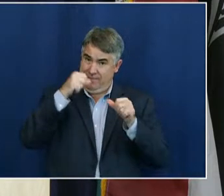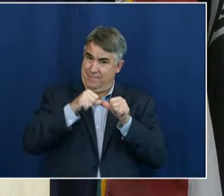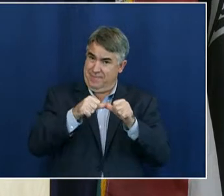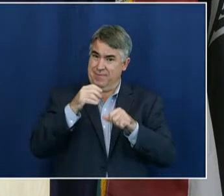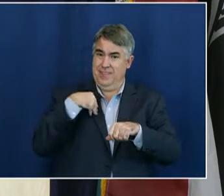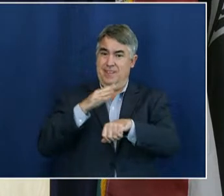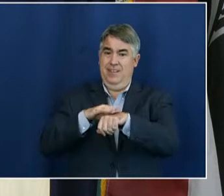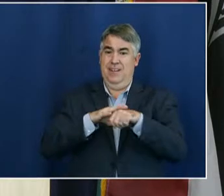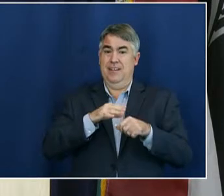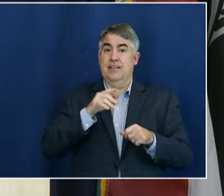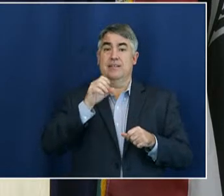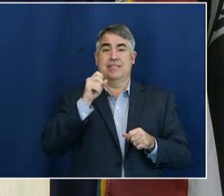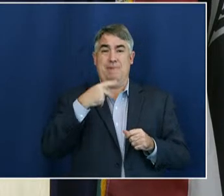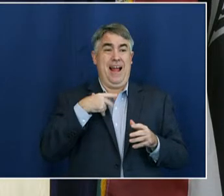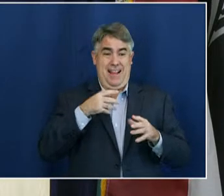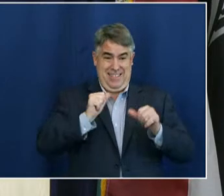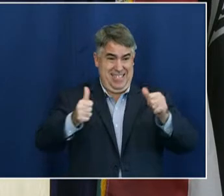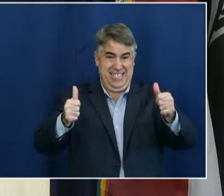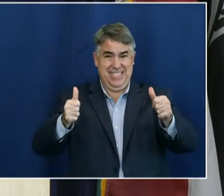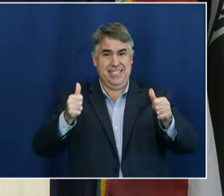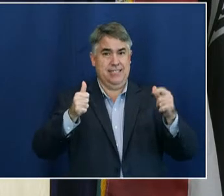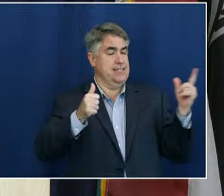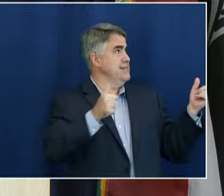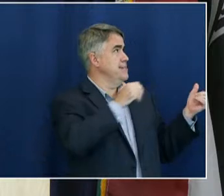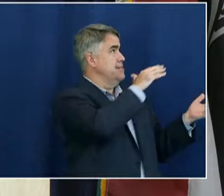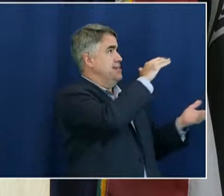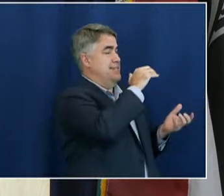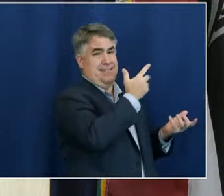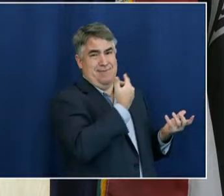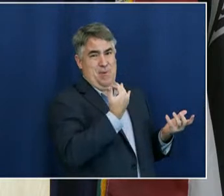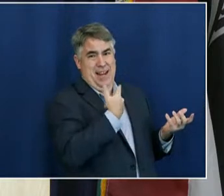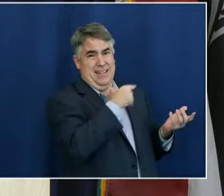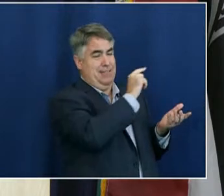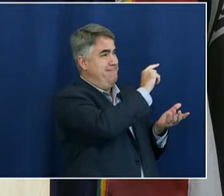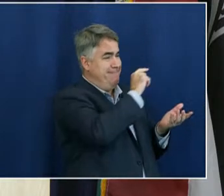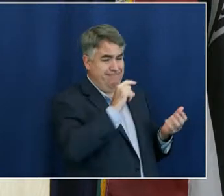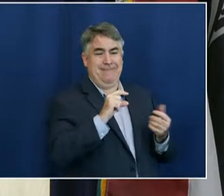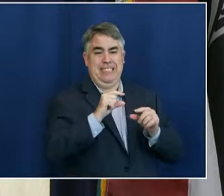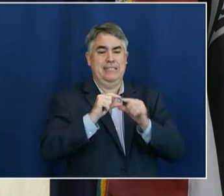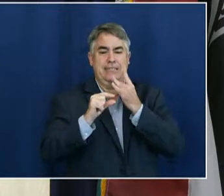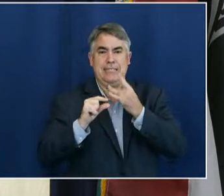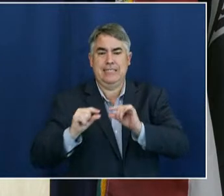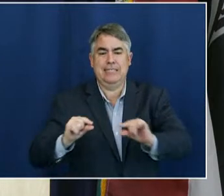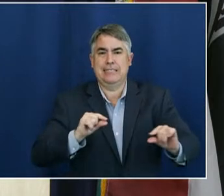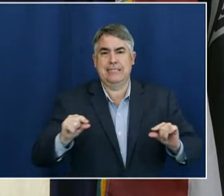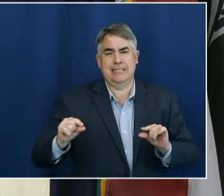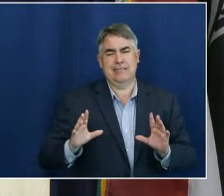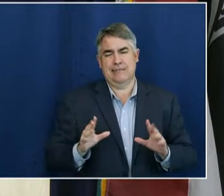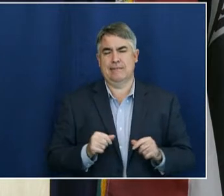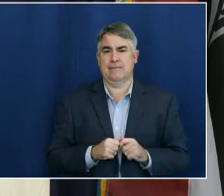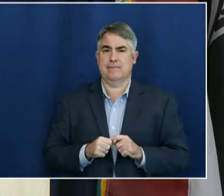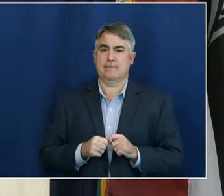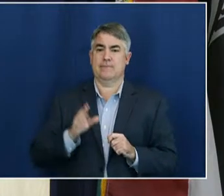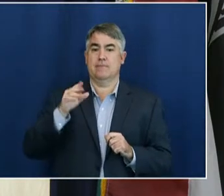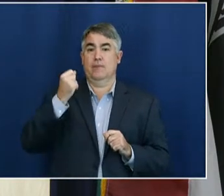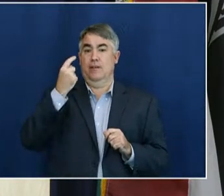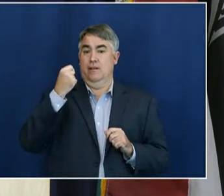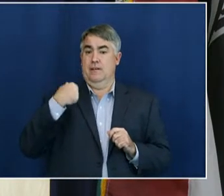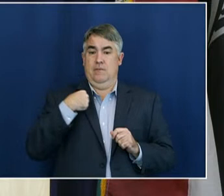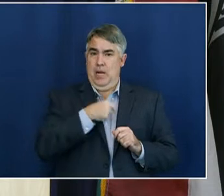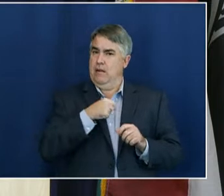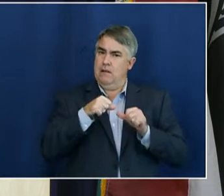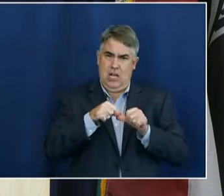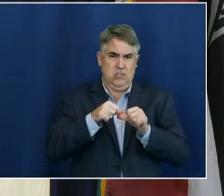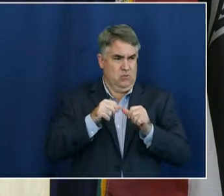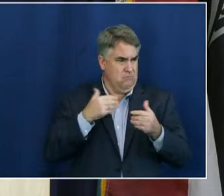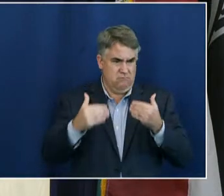we are building a system to administer vaccines that we may or may not have. And so we're going to continue our approach to build it out as robustly